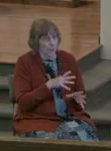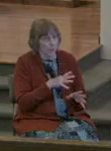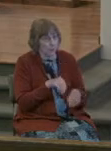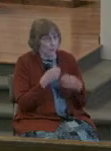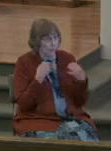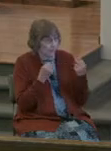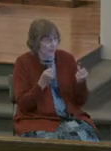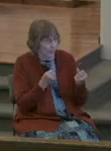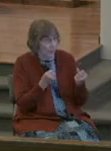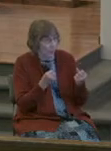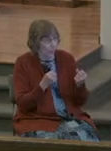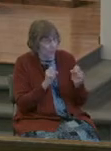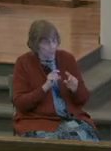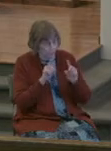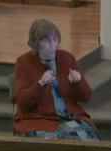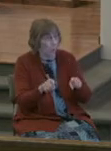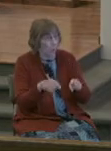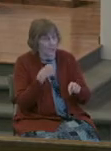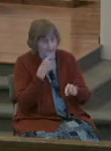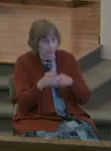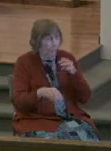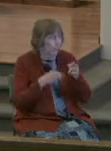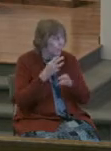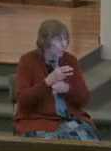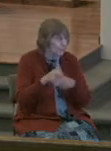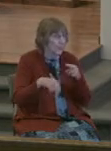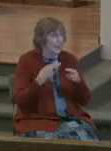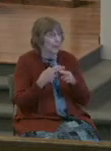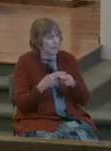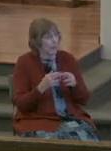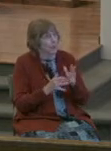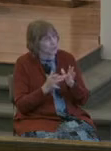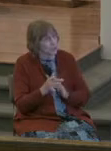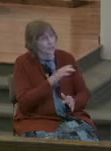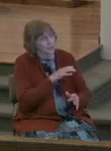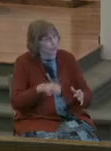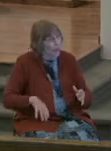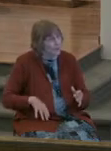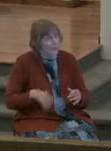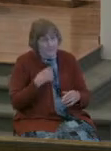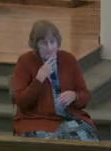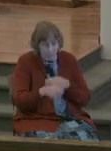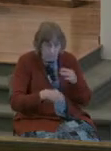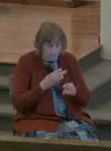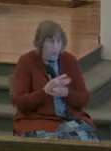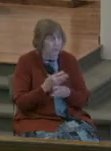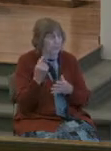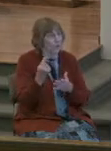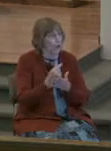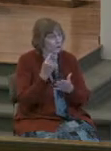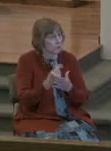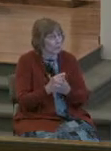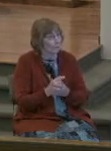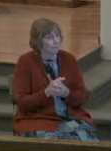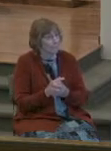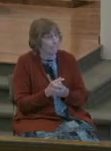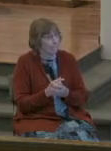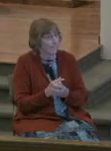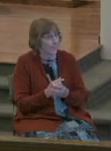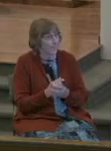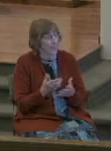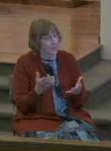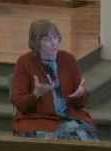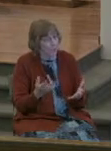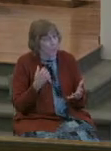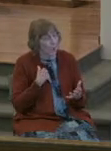power to go out and to tell the world about Jesus Christ, to tell the world the gospel. And so